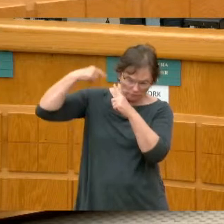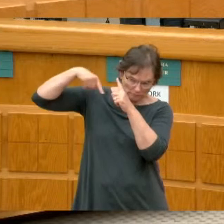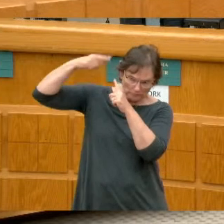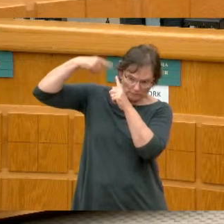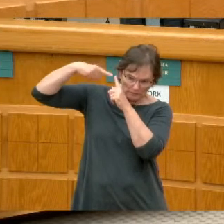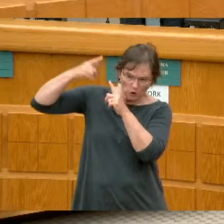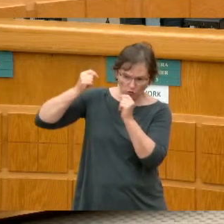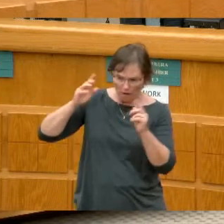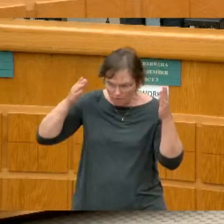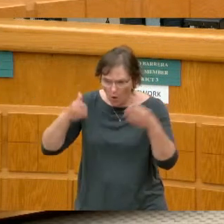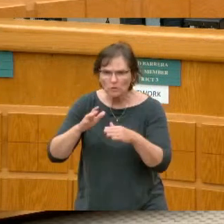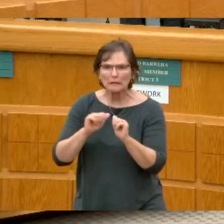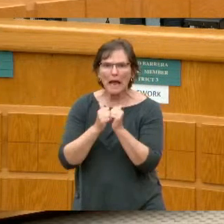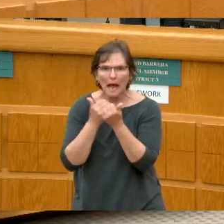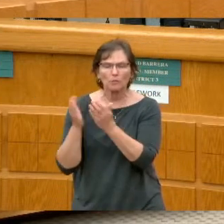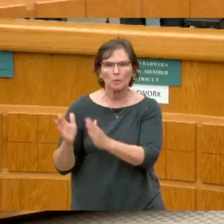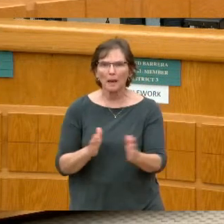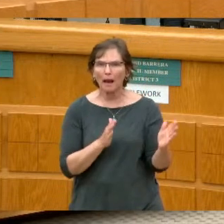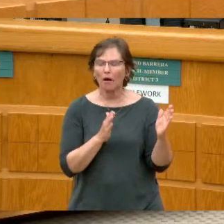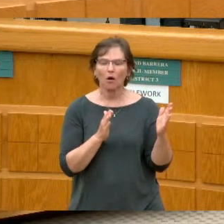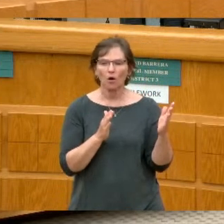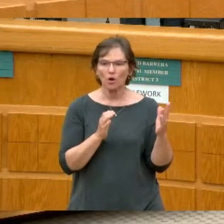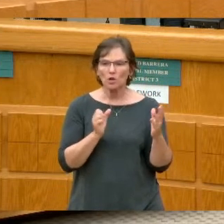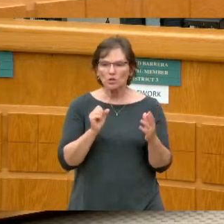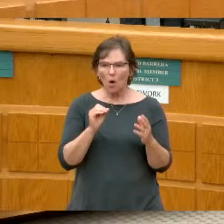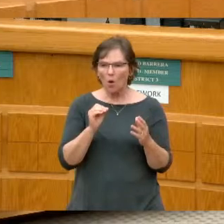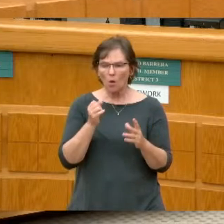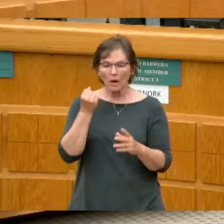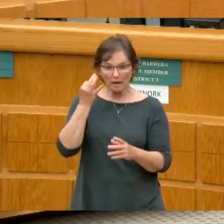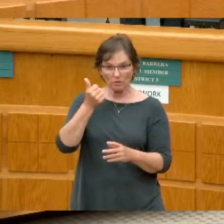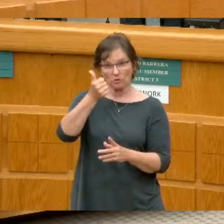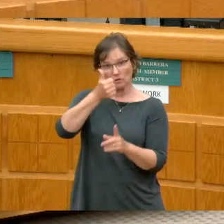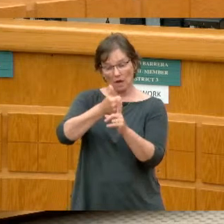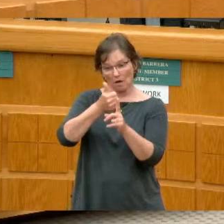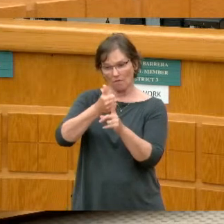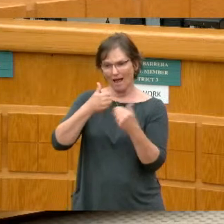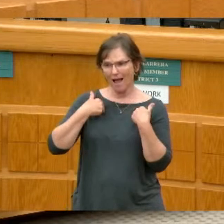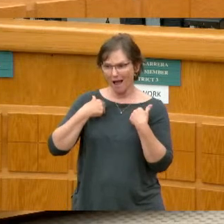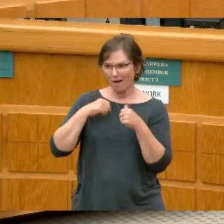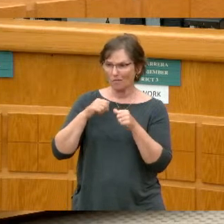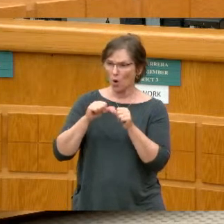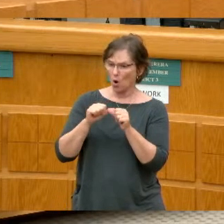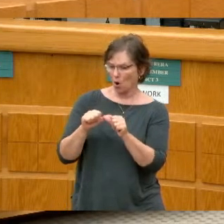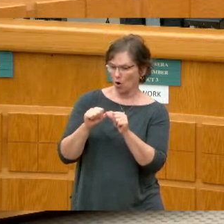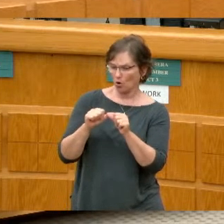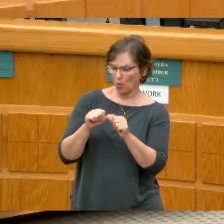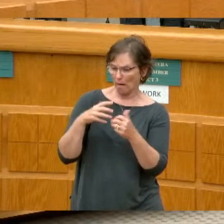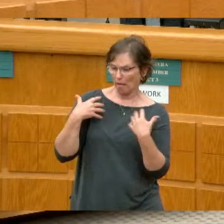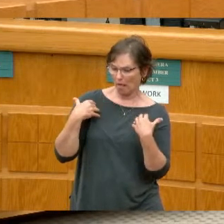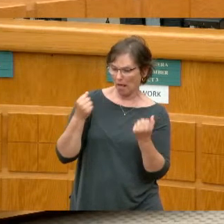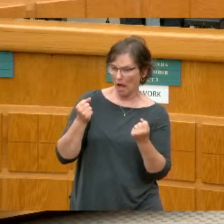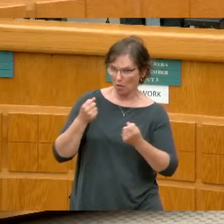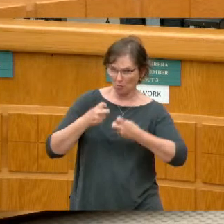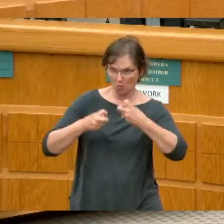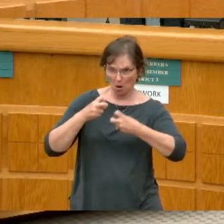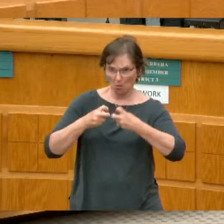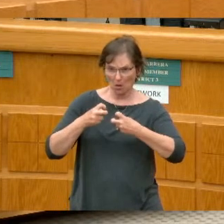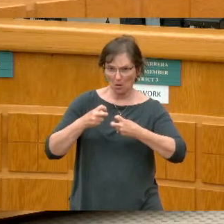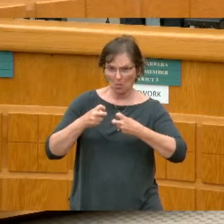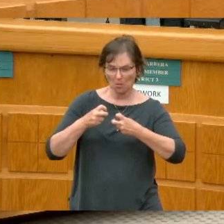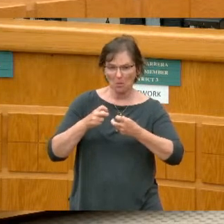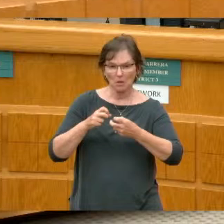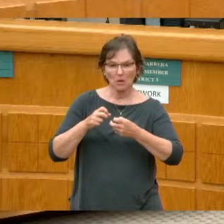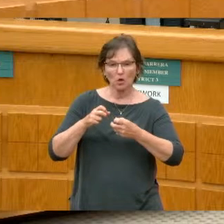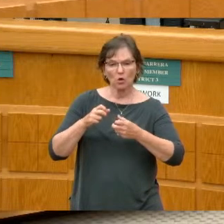we're seeing. And they can range from changes in sleep or eating patterns. For me, it's difficulty sleeping. I'm